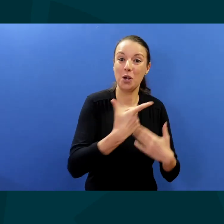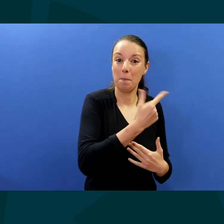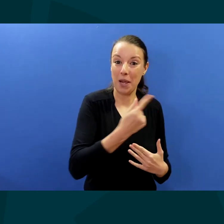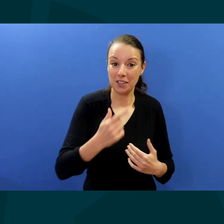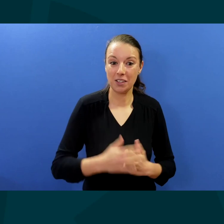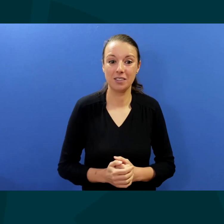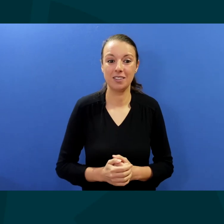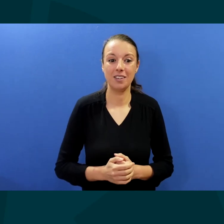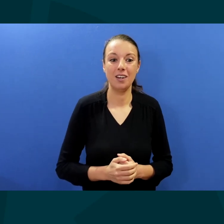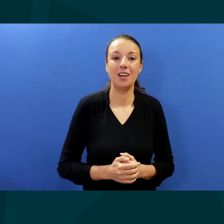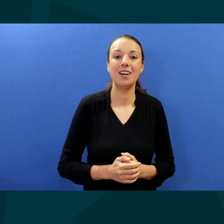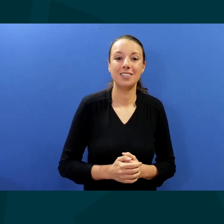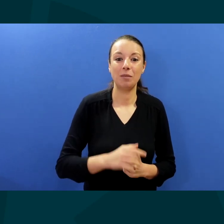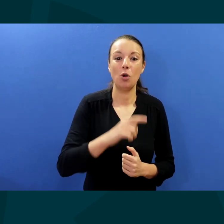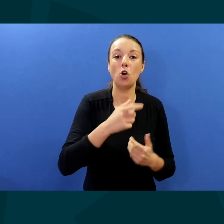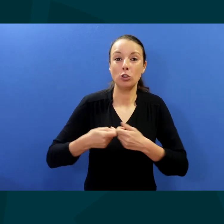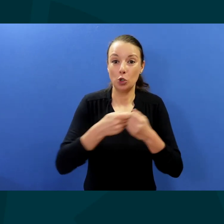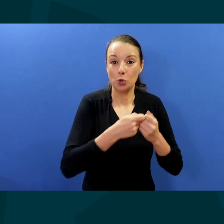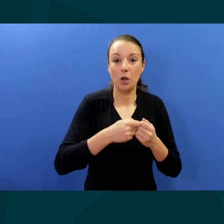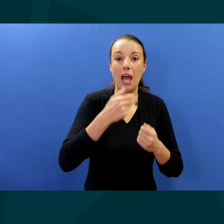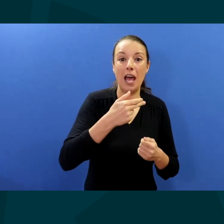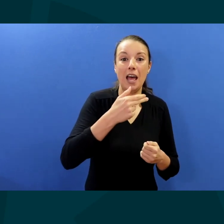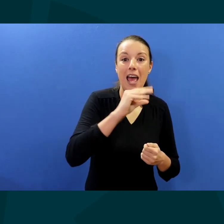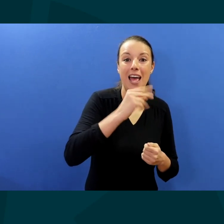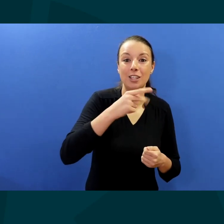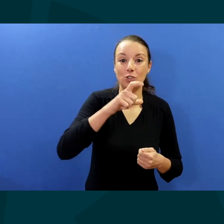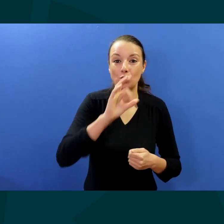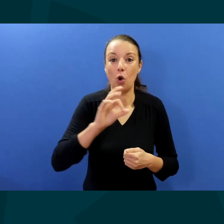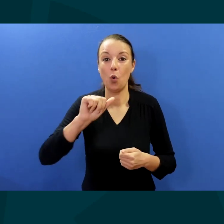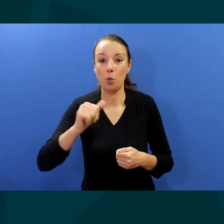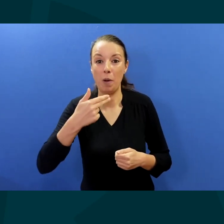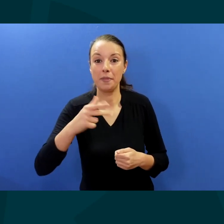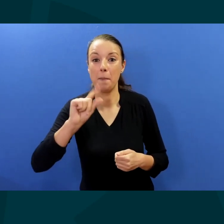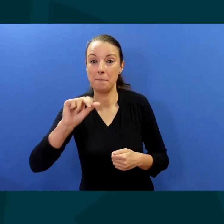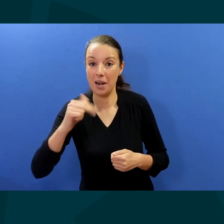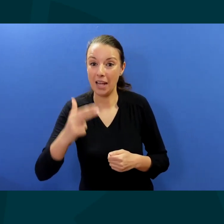speakers, our partners from the ENCO Urban Plan Consortium,